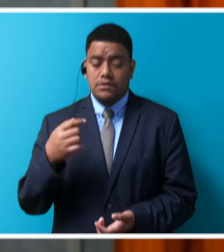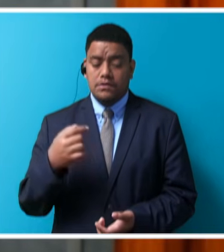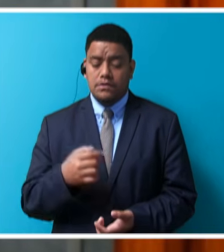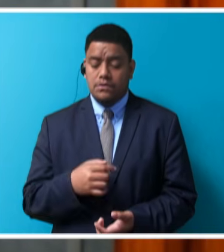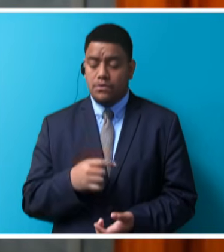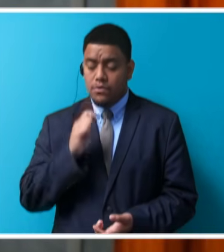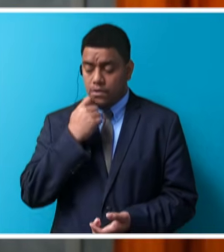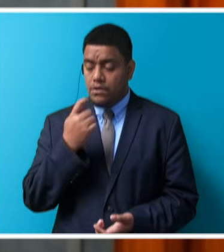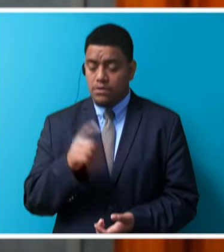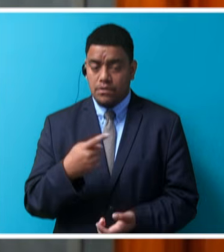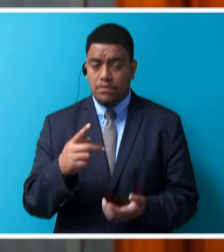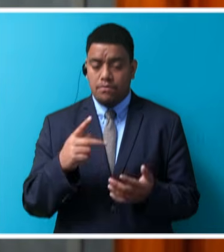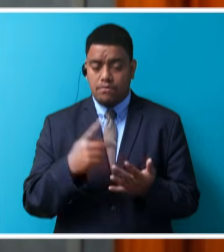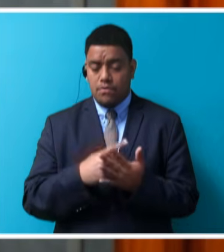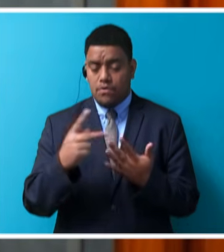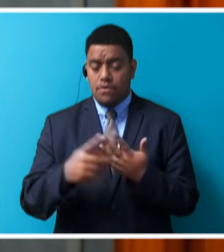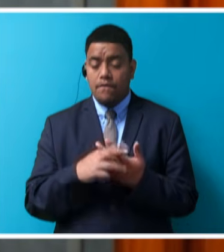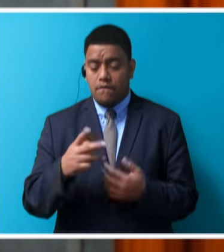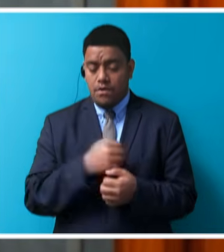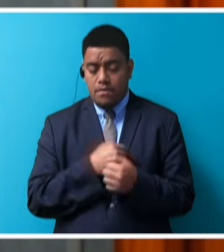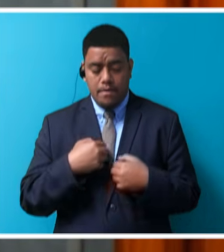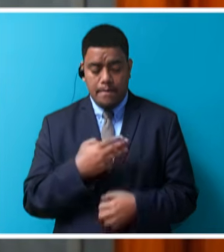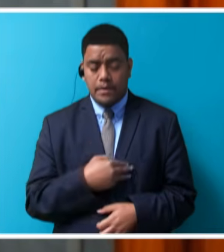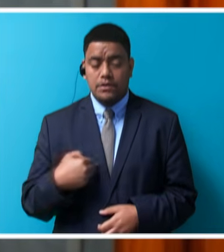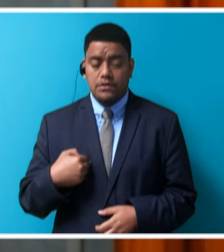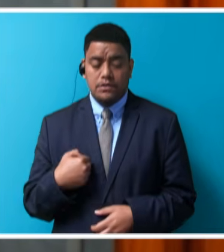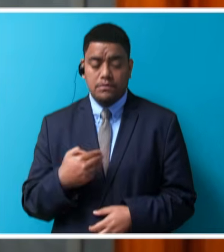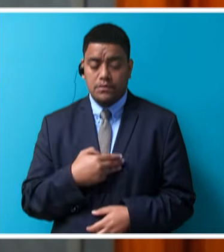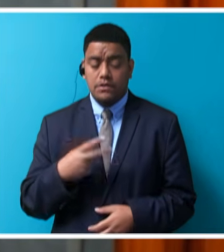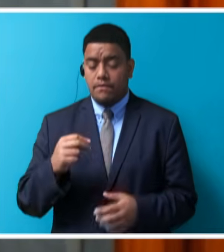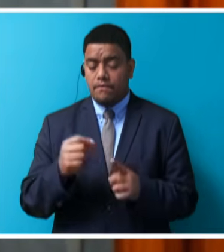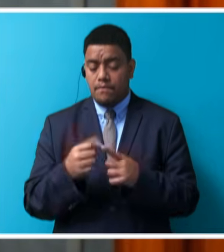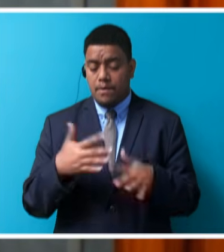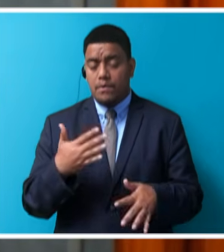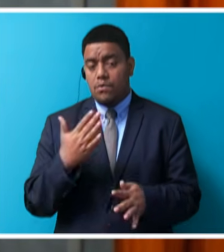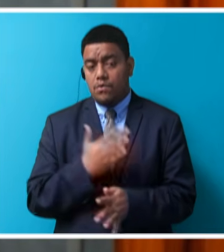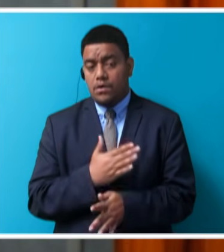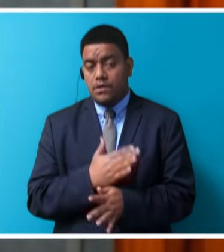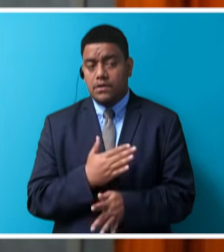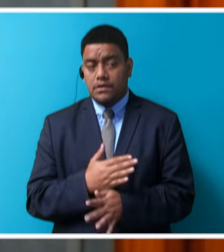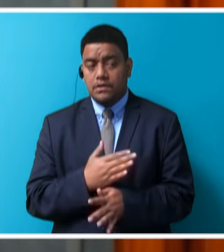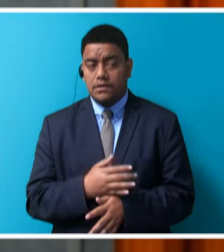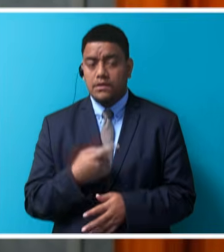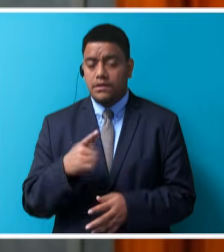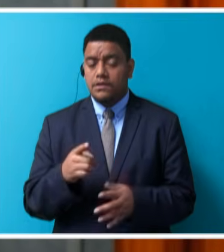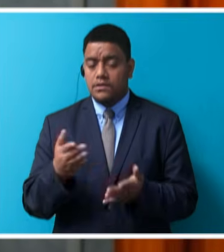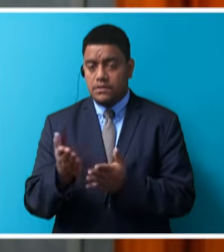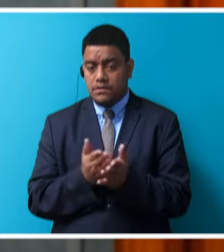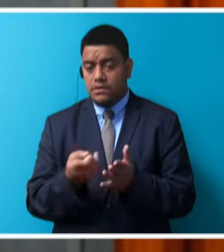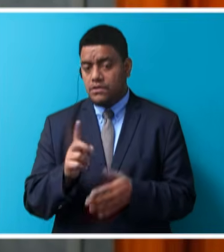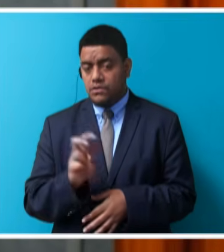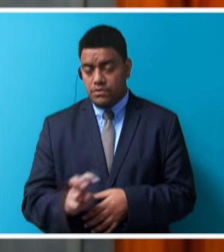will complement the program for our ministry. The Ministry of Public Works, Meteorological Service, and